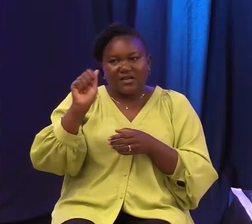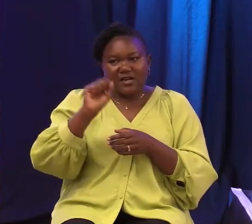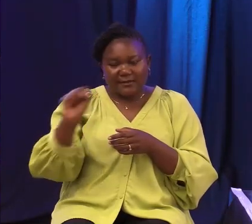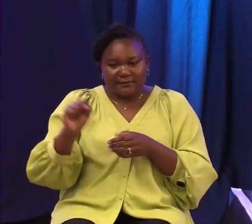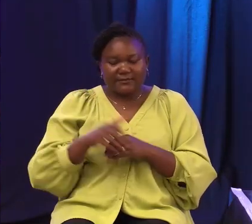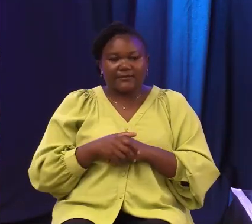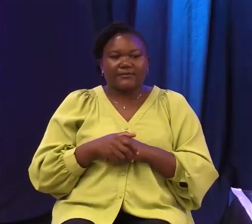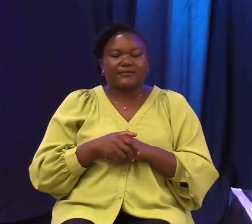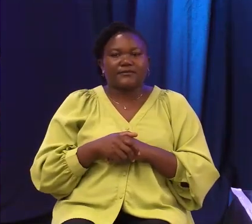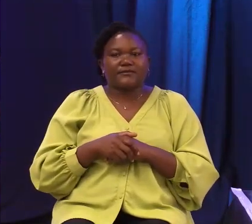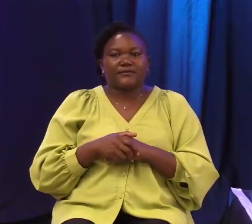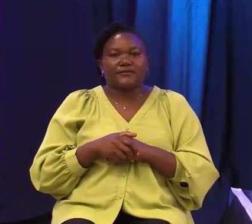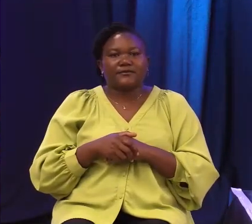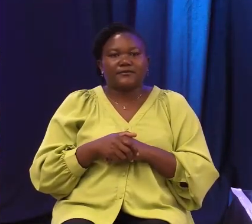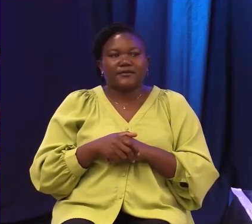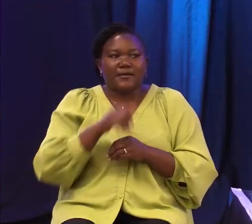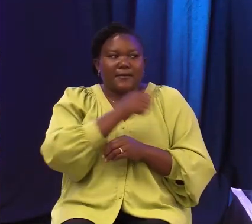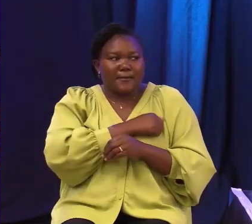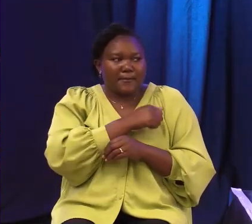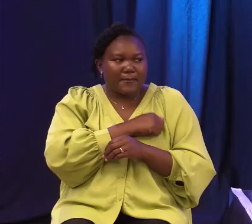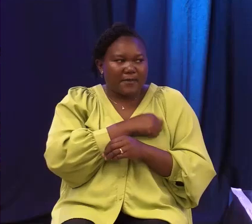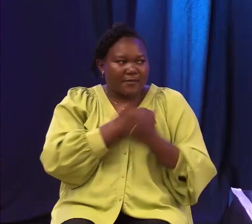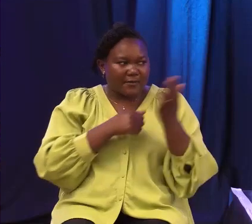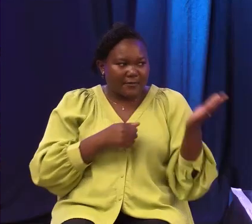Adenauer, Madam Rasman,